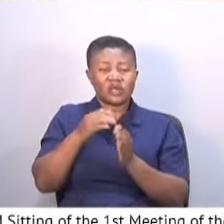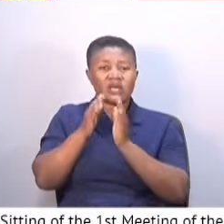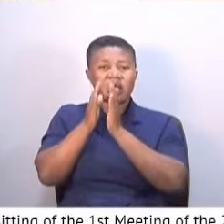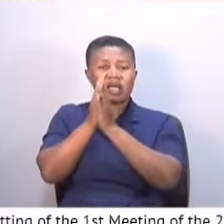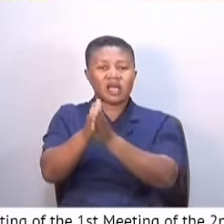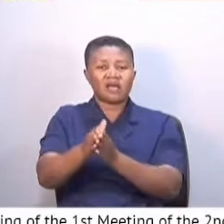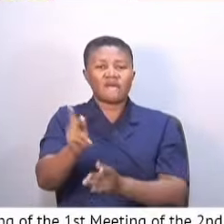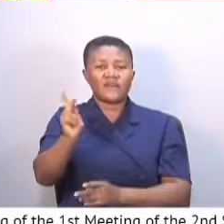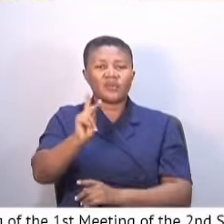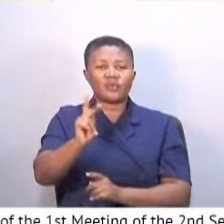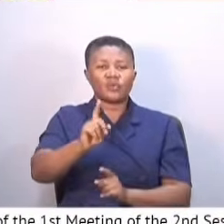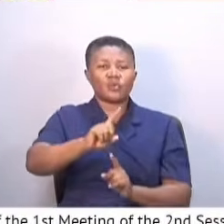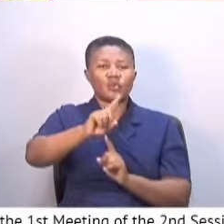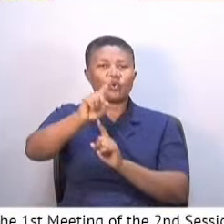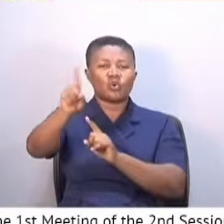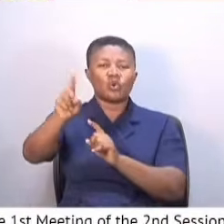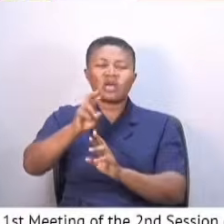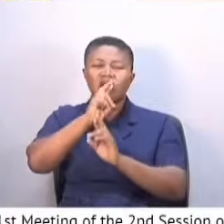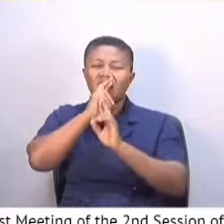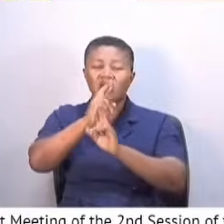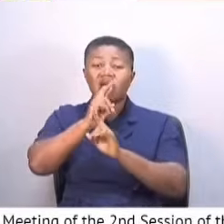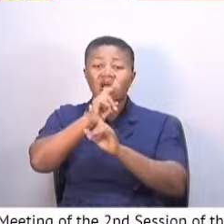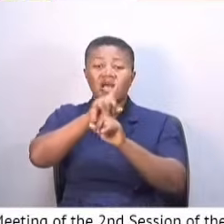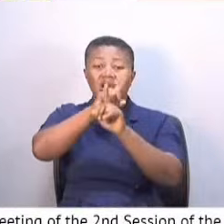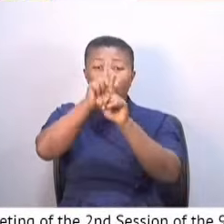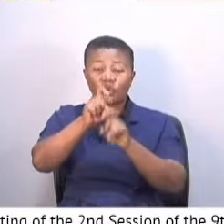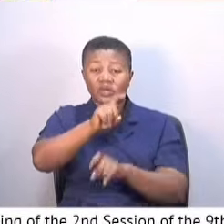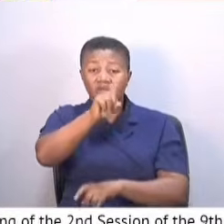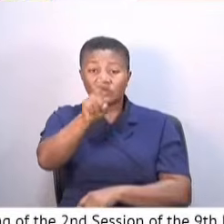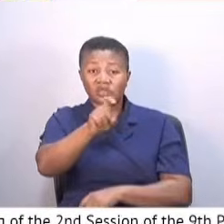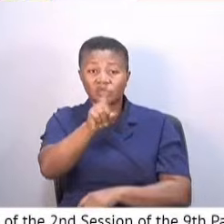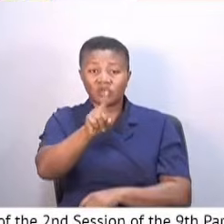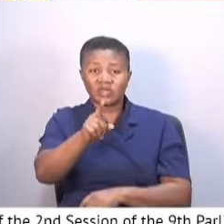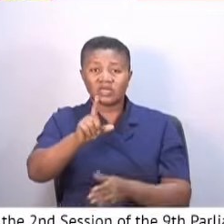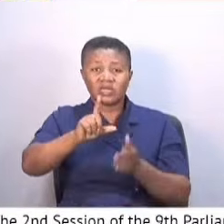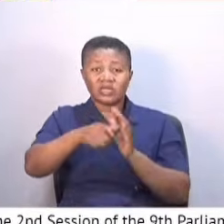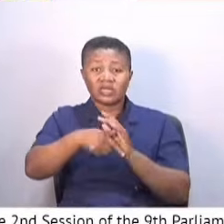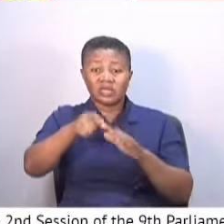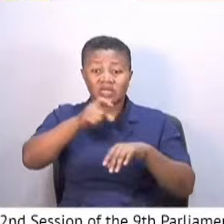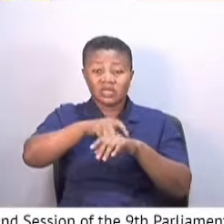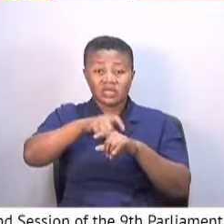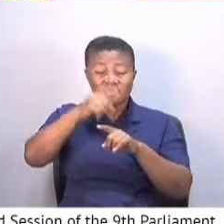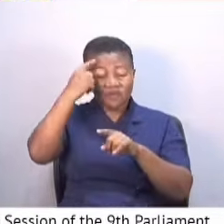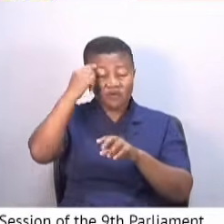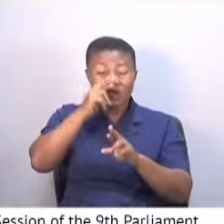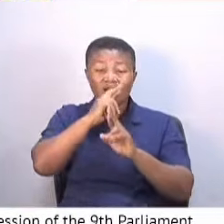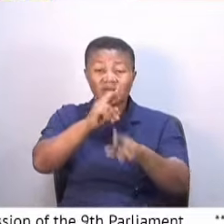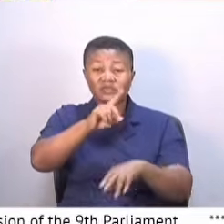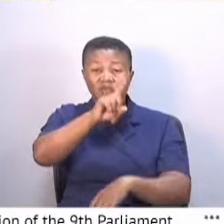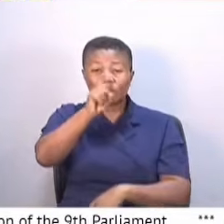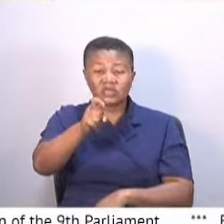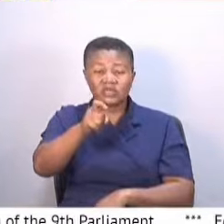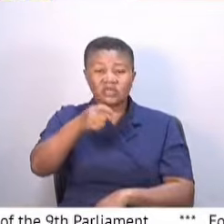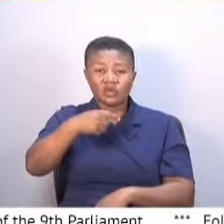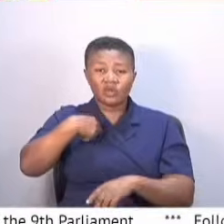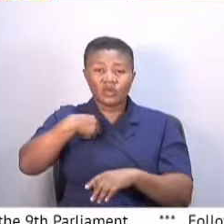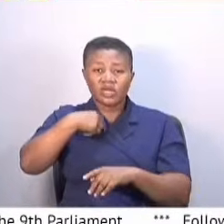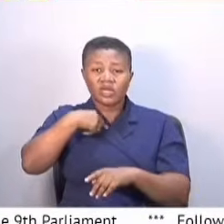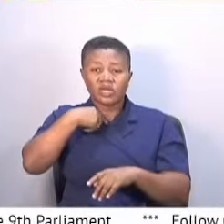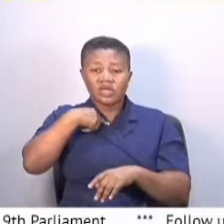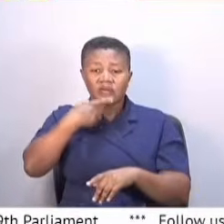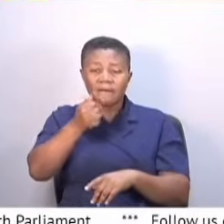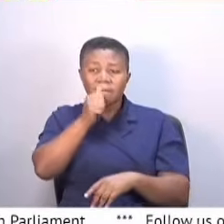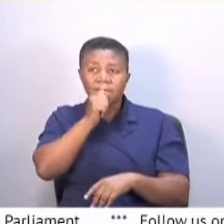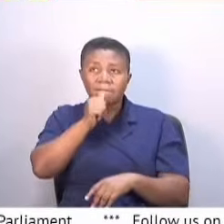applicants to go and answer questions, and then when they are answering, we put off lights. This is a serious